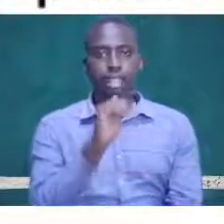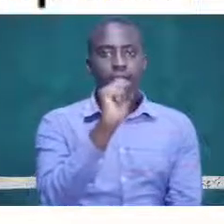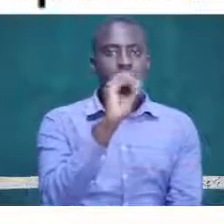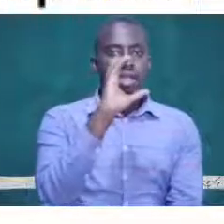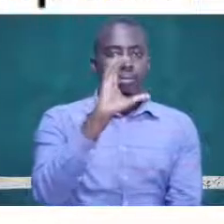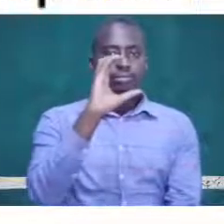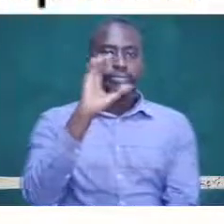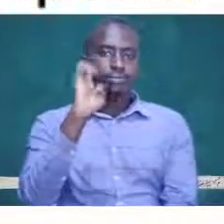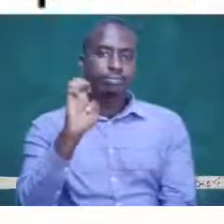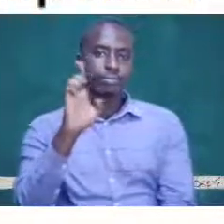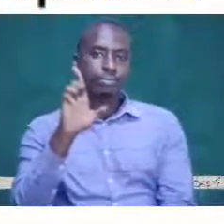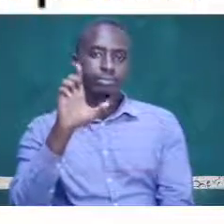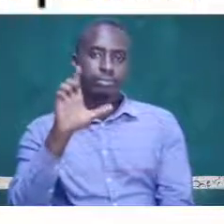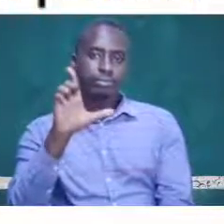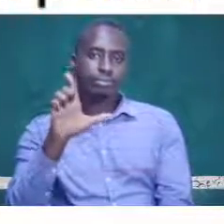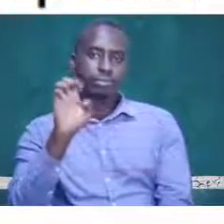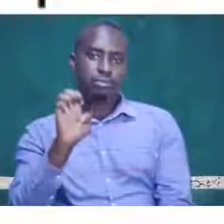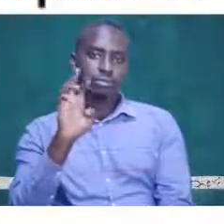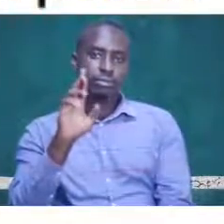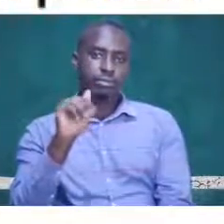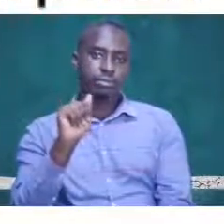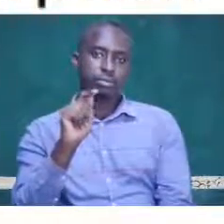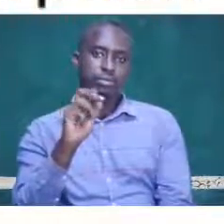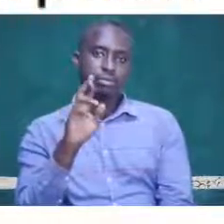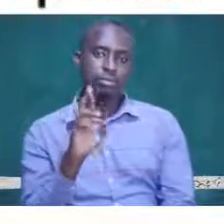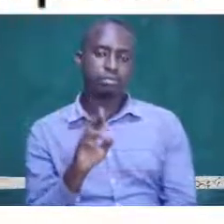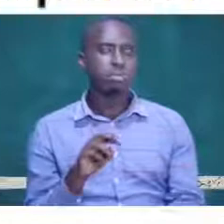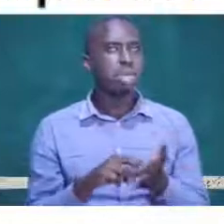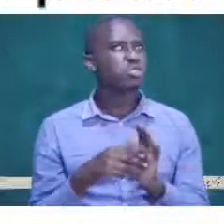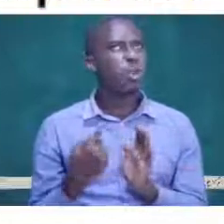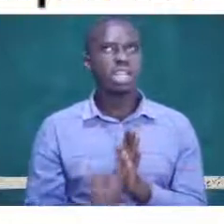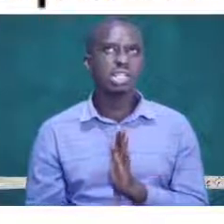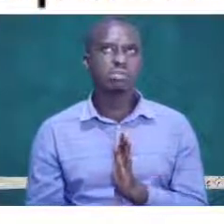Accelerator, the word accelerator,